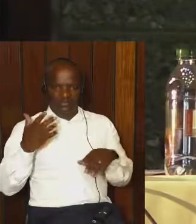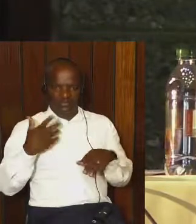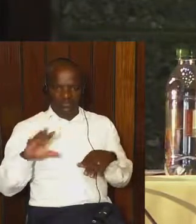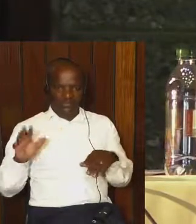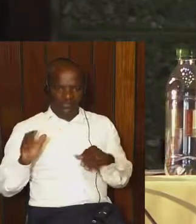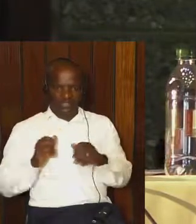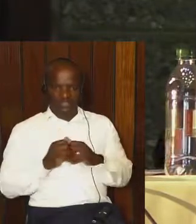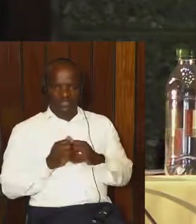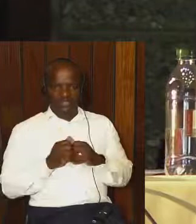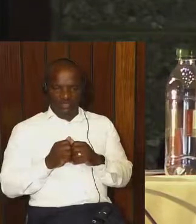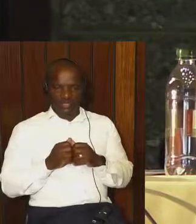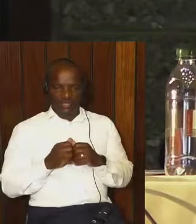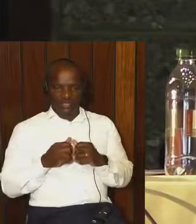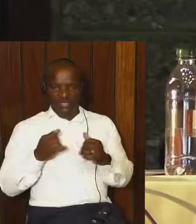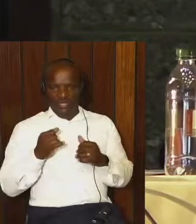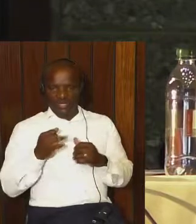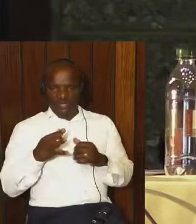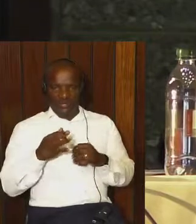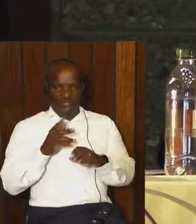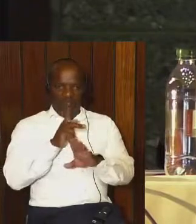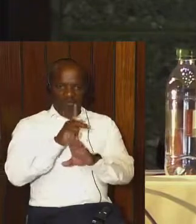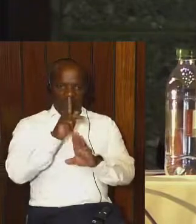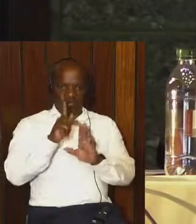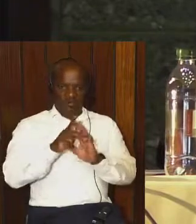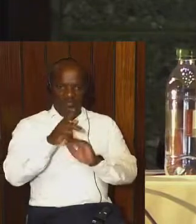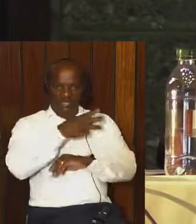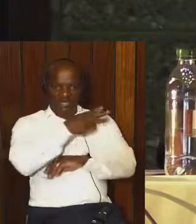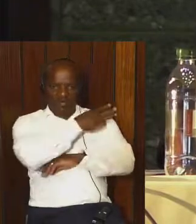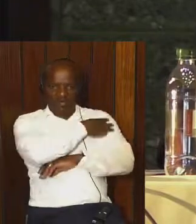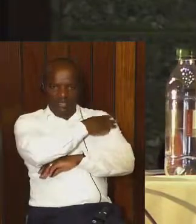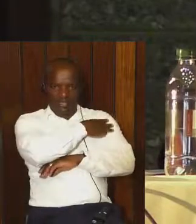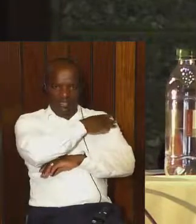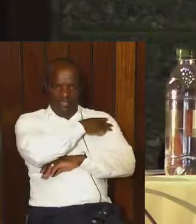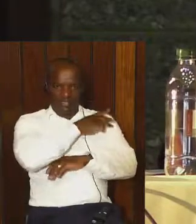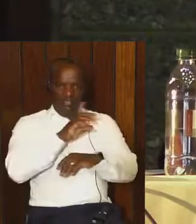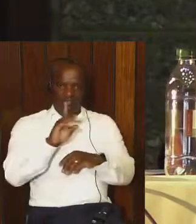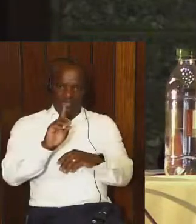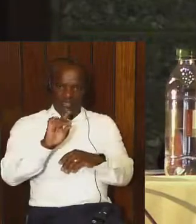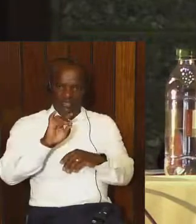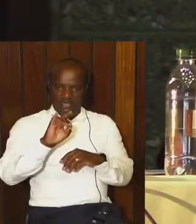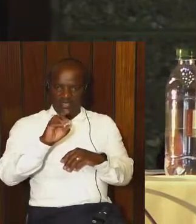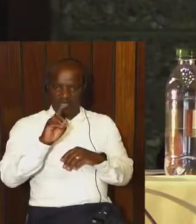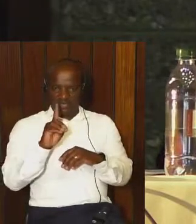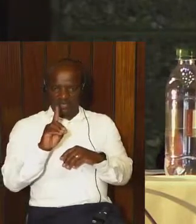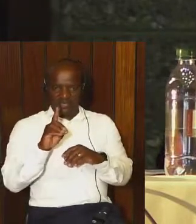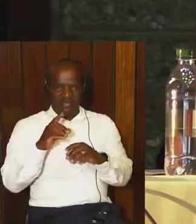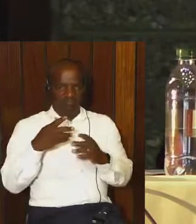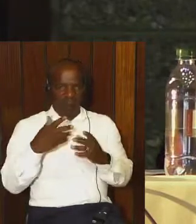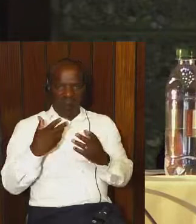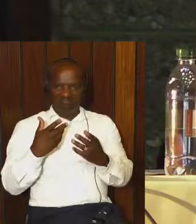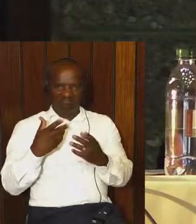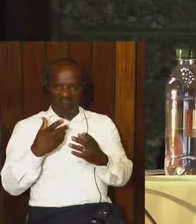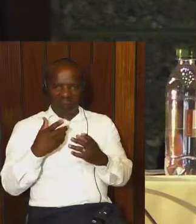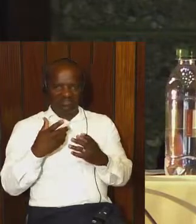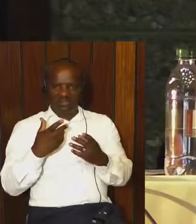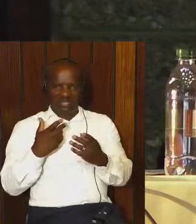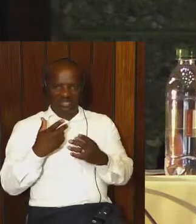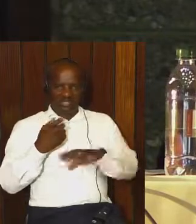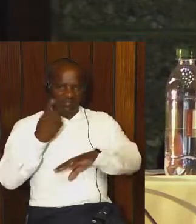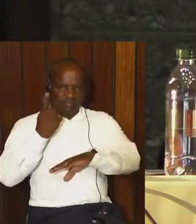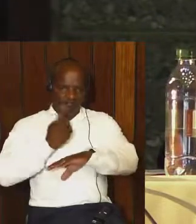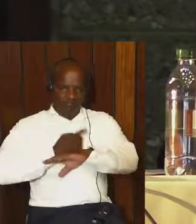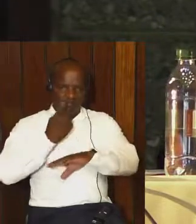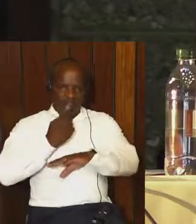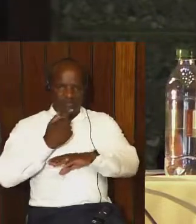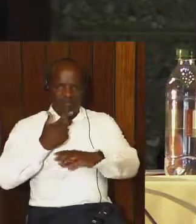project managers, if it's project managers in DID, we are not aware of any action that has been taken on for the